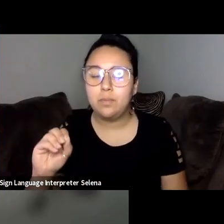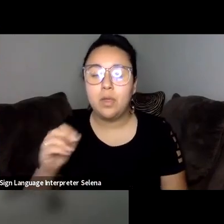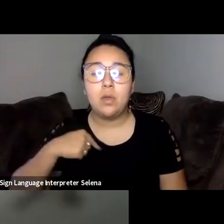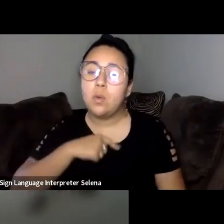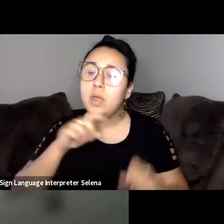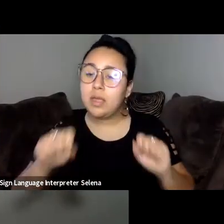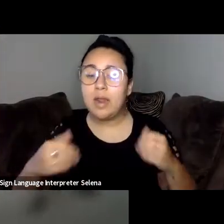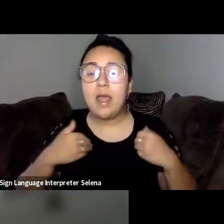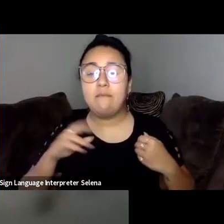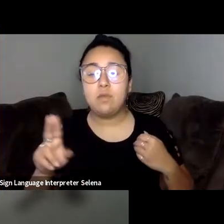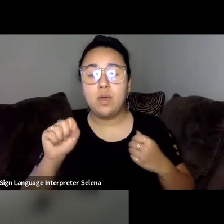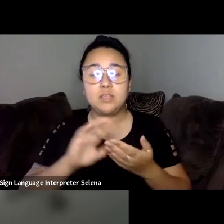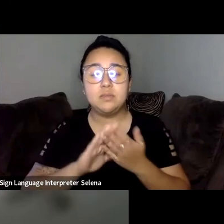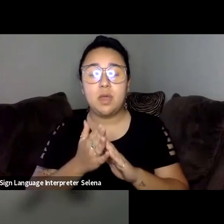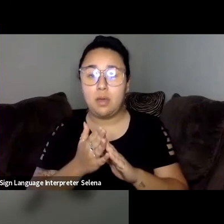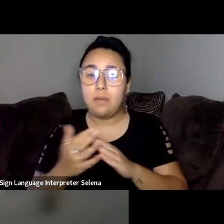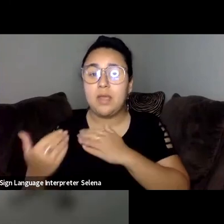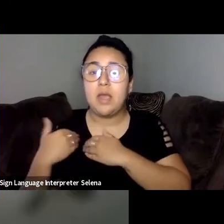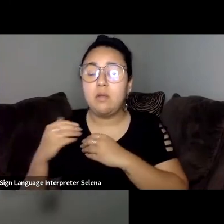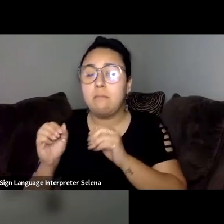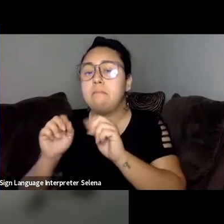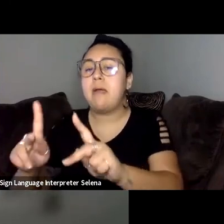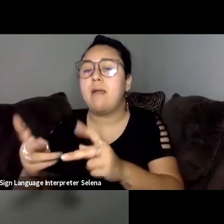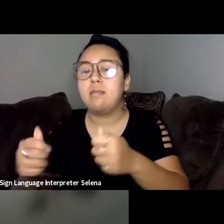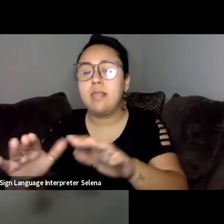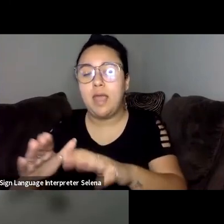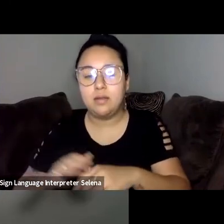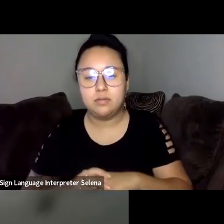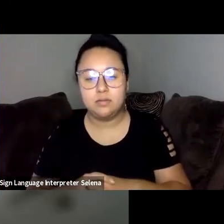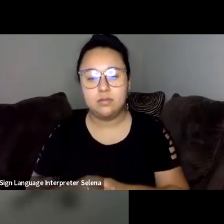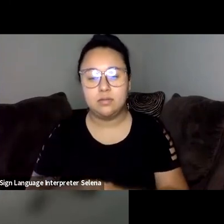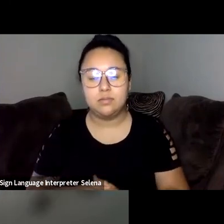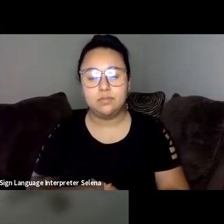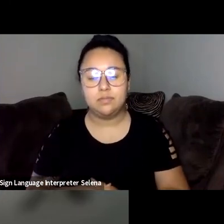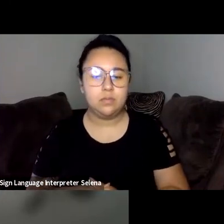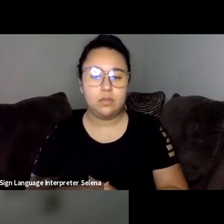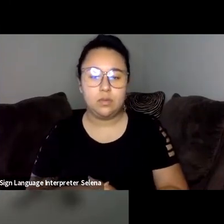to returning the land that broken treaties are